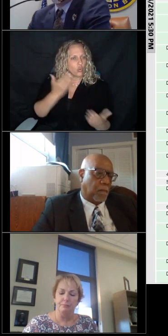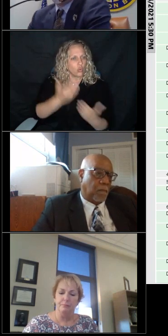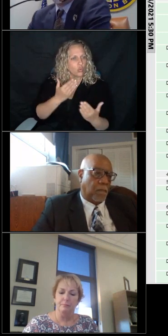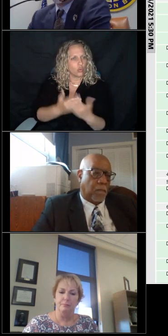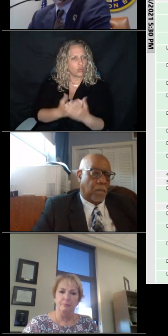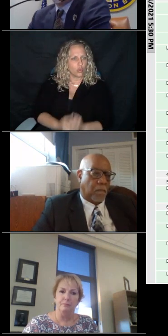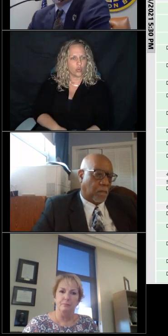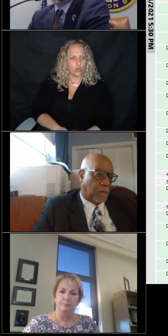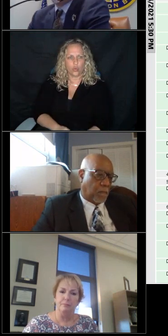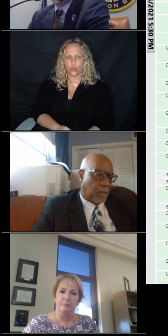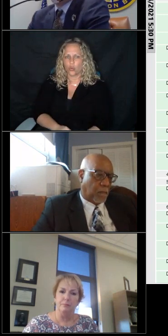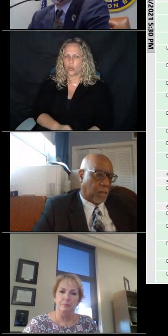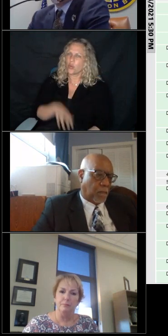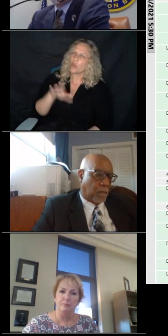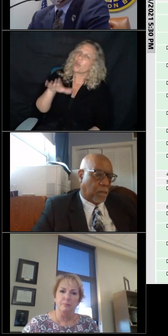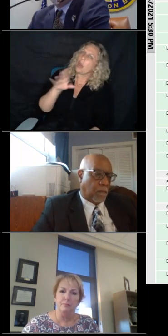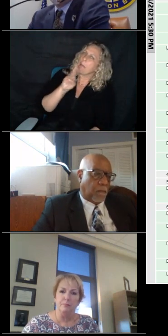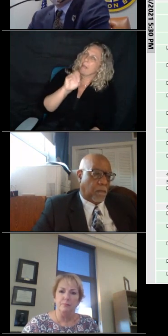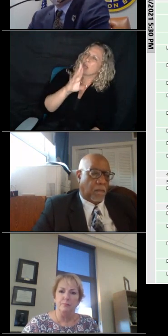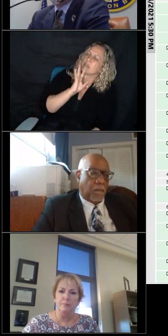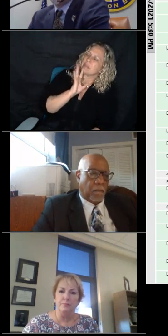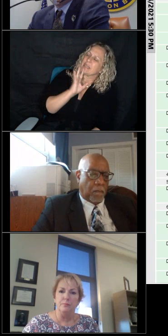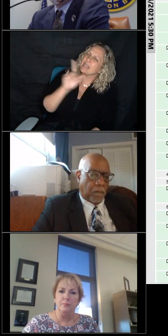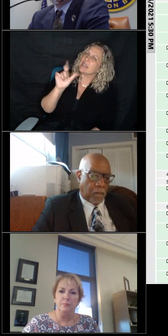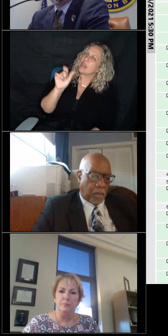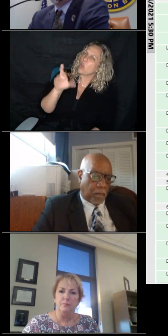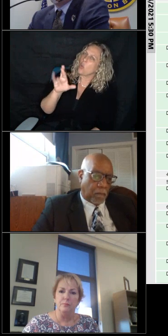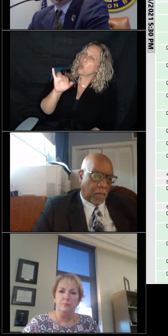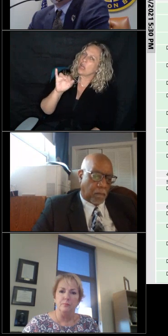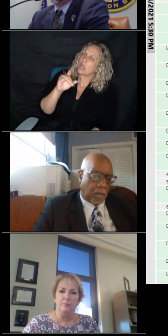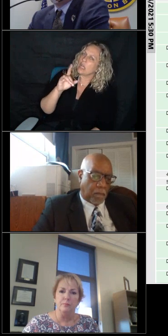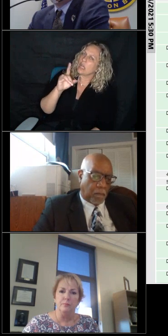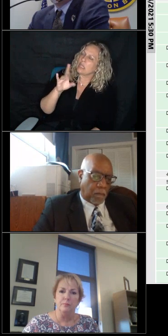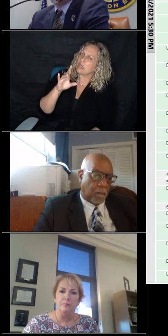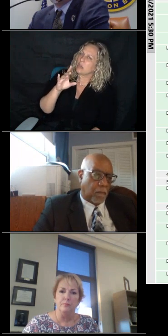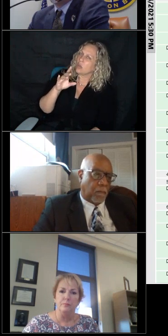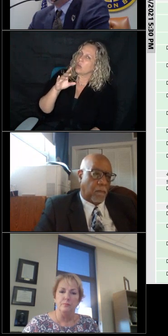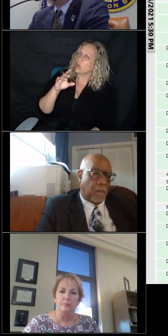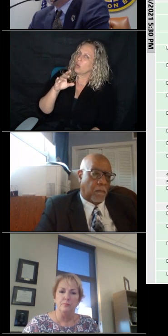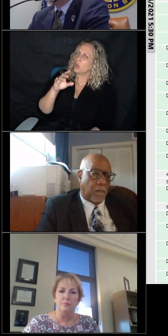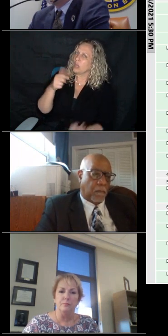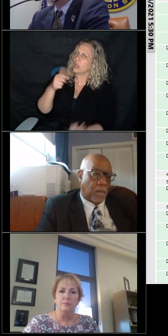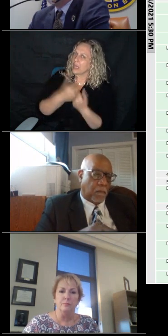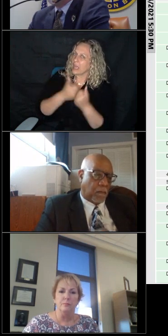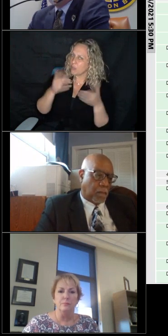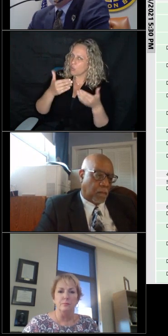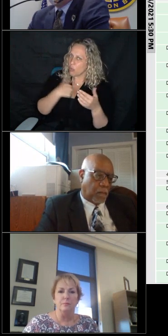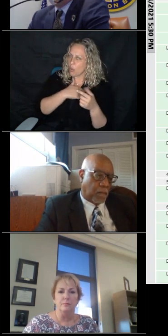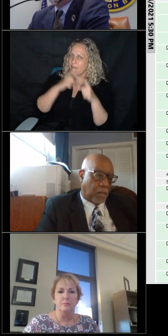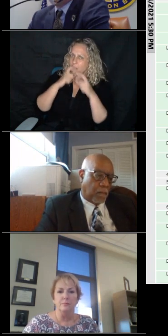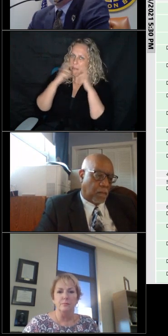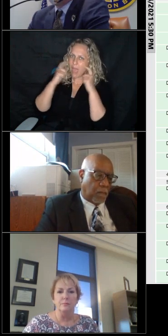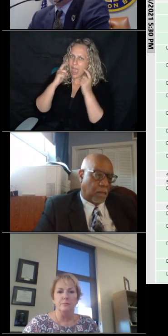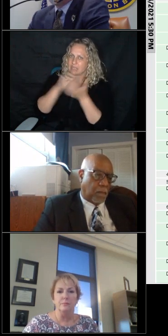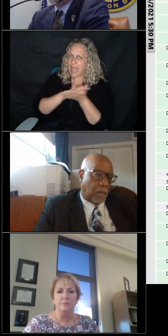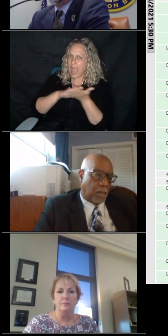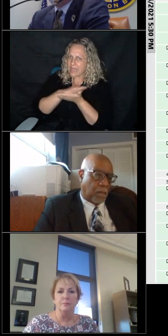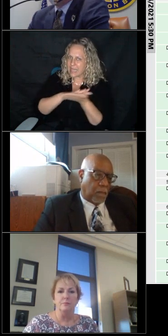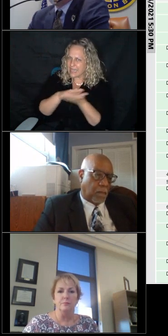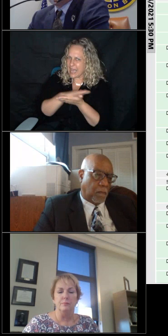So Lori, you know, the aspect of the game room is that the city has hand sanitizer, the city has masks.